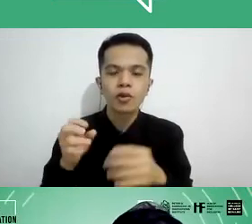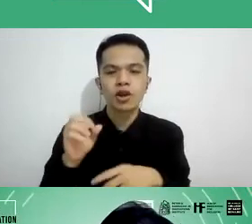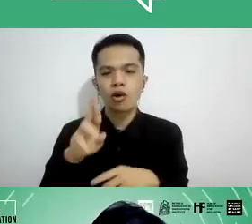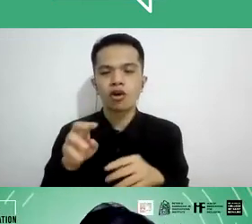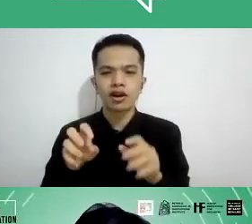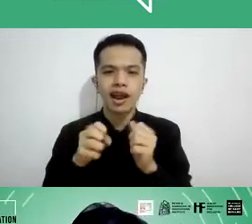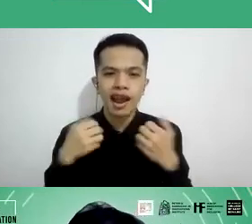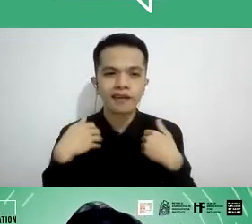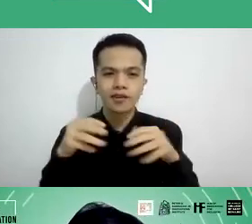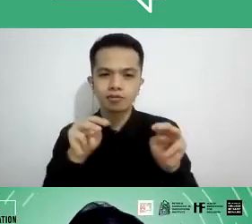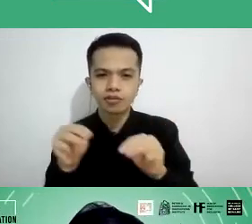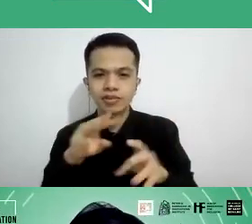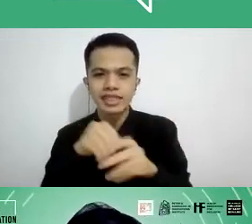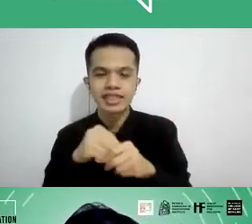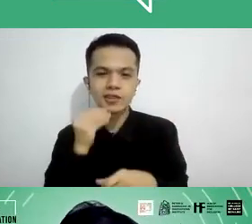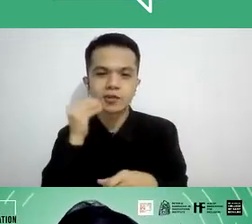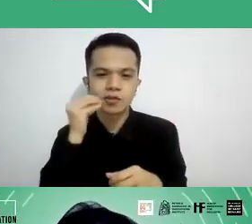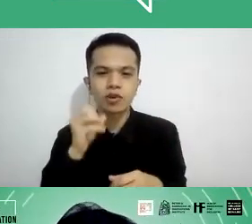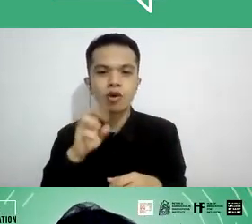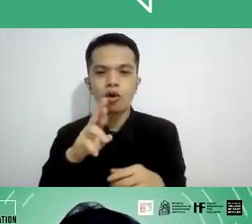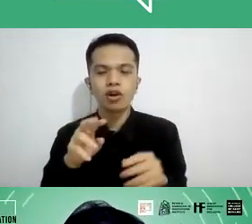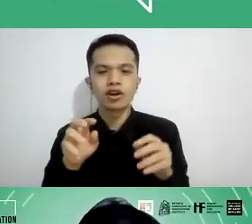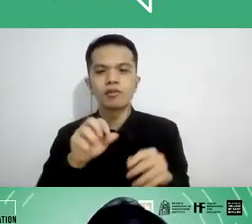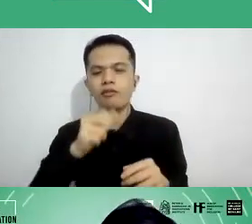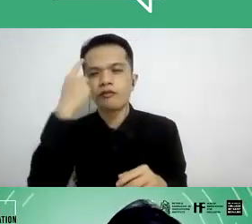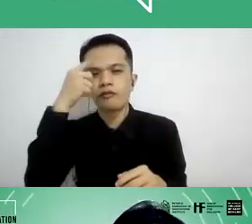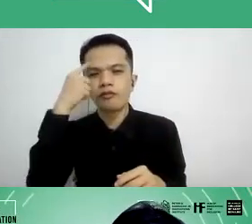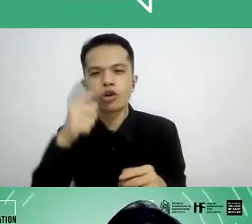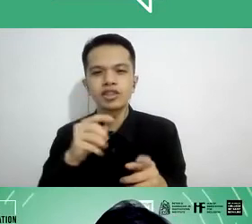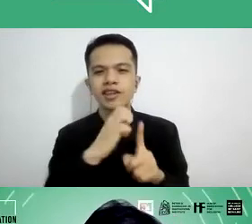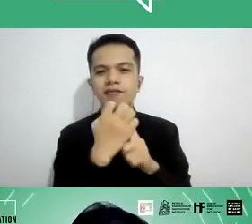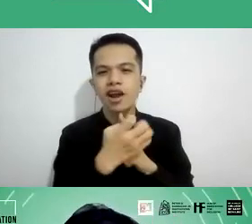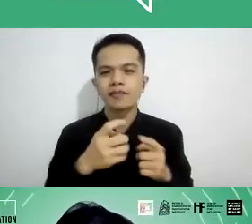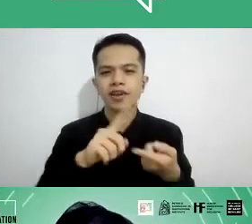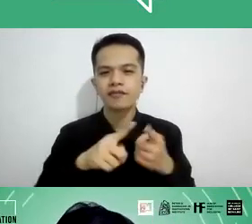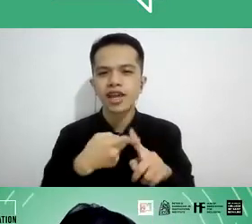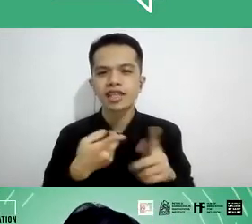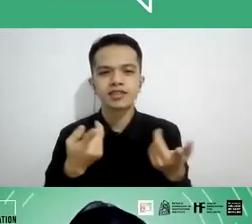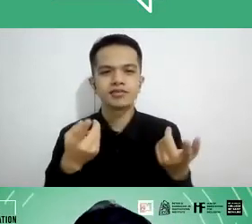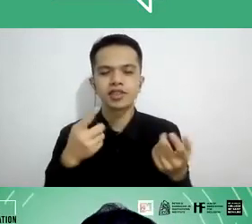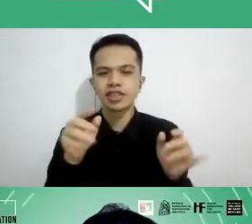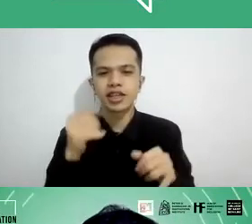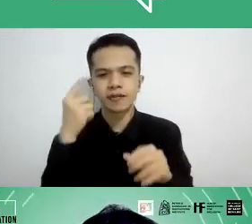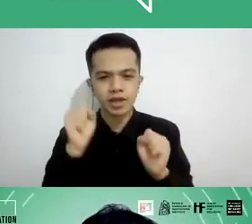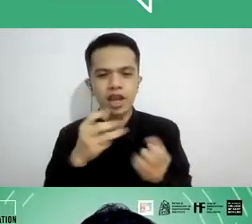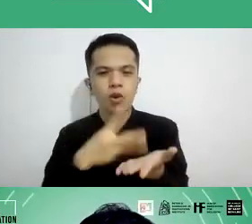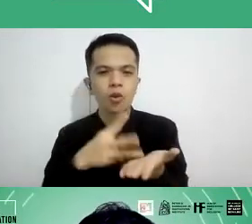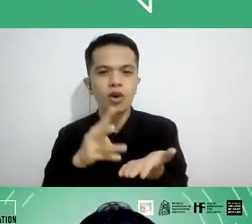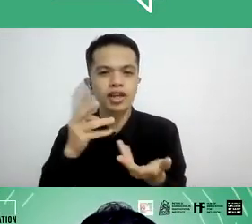your house. You even have, for eco-friendly purposes, electrical consumption, waste production. It can track how